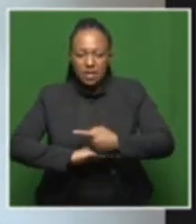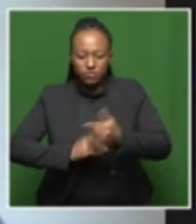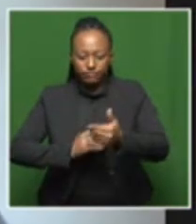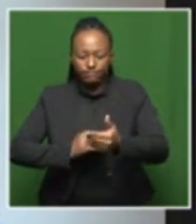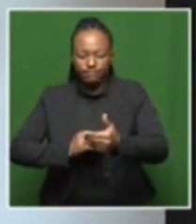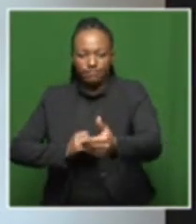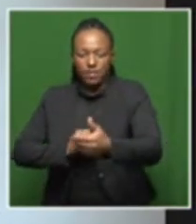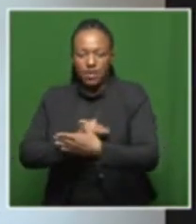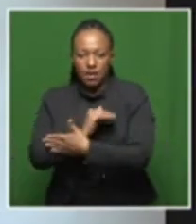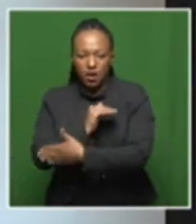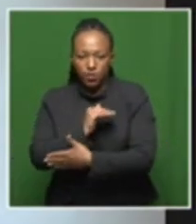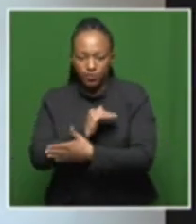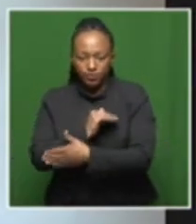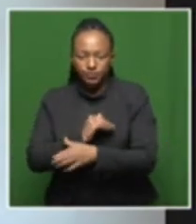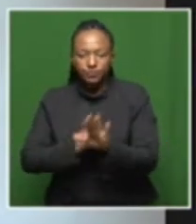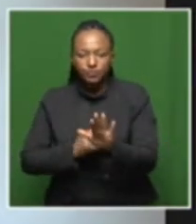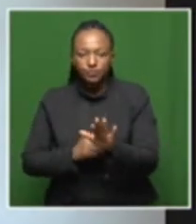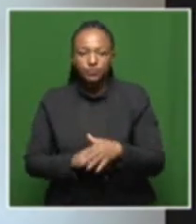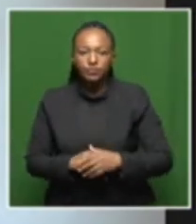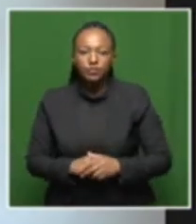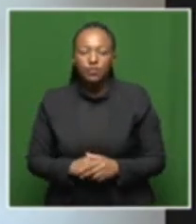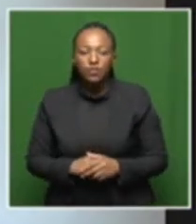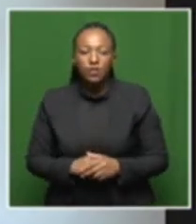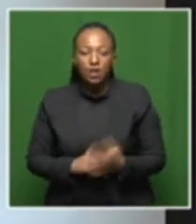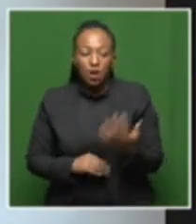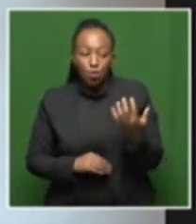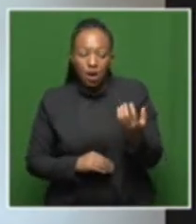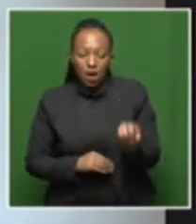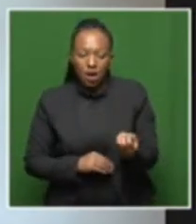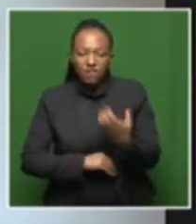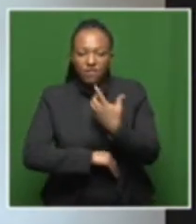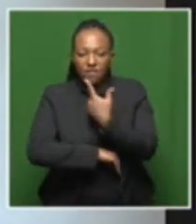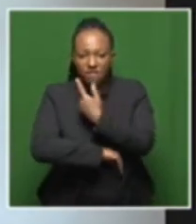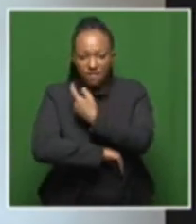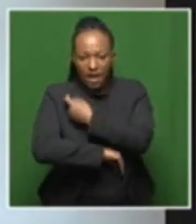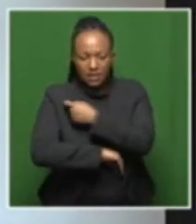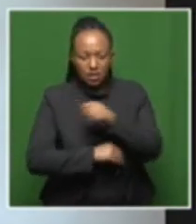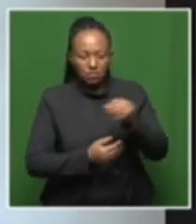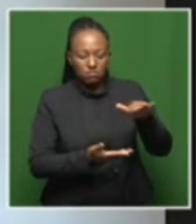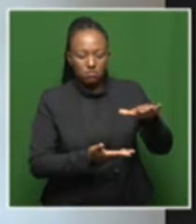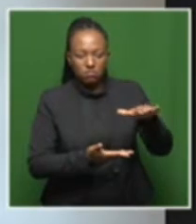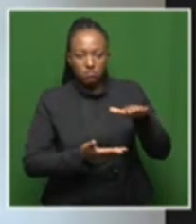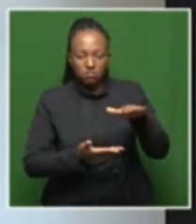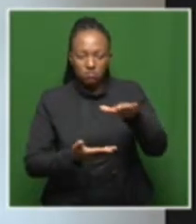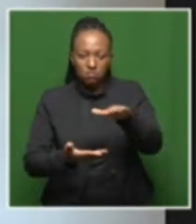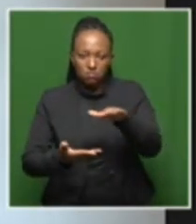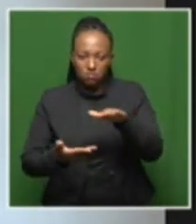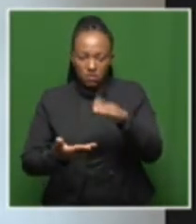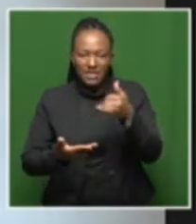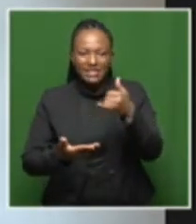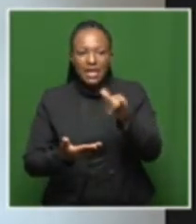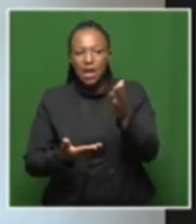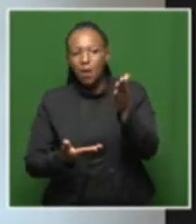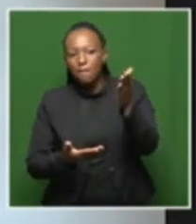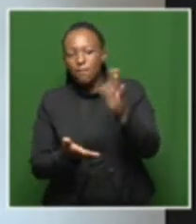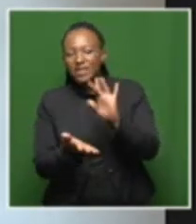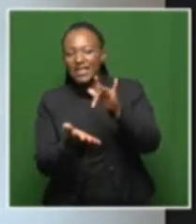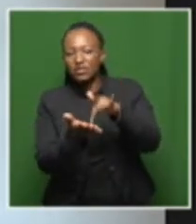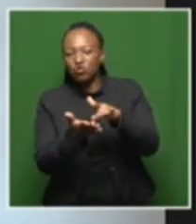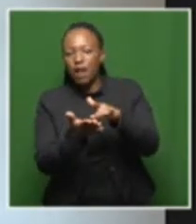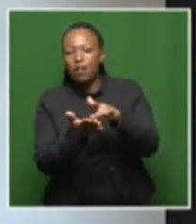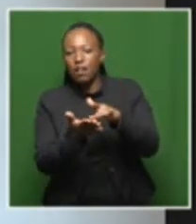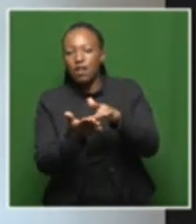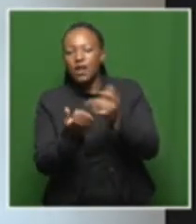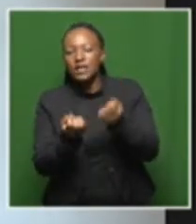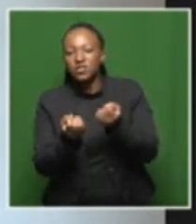country. Now, we do get vaccine, and that vaccine is, some of it is still in the central distributor, and then there's